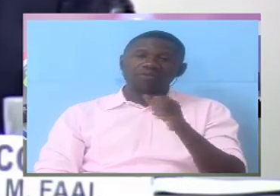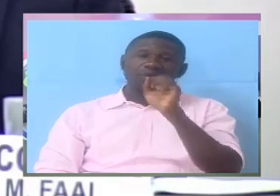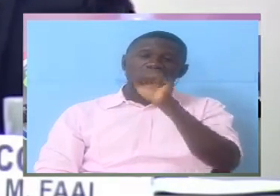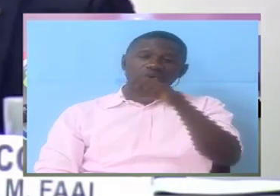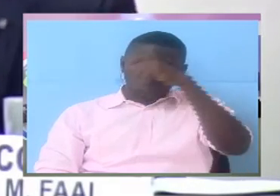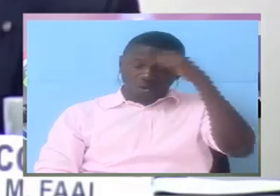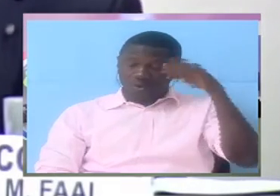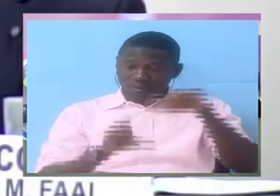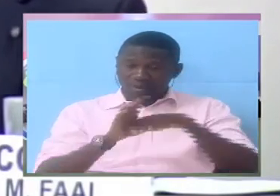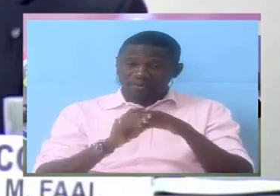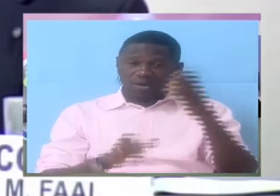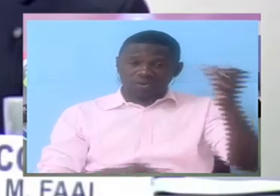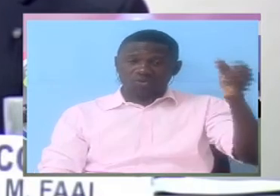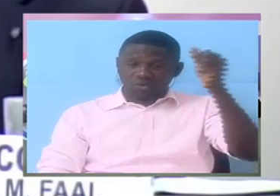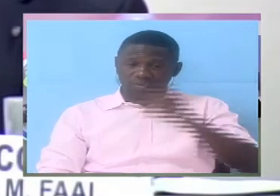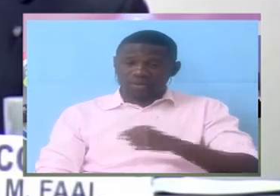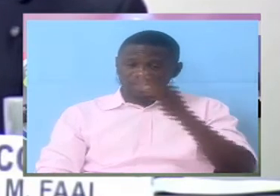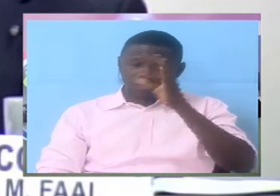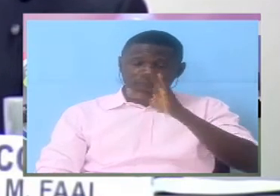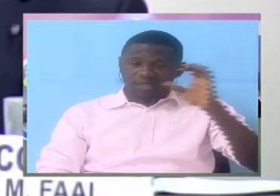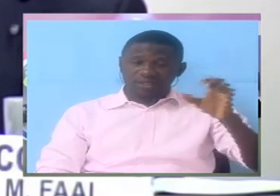the